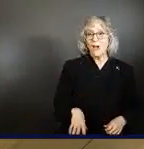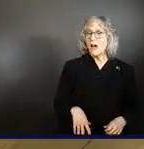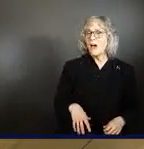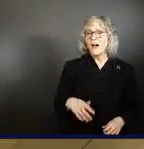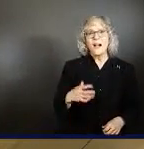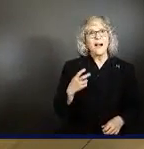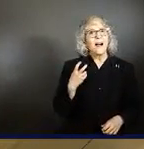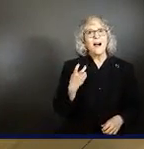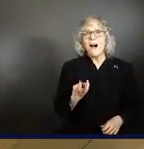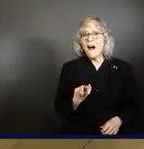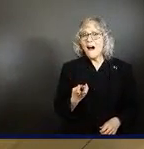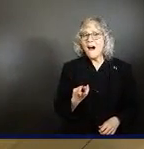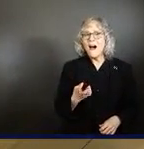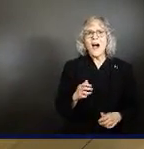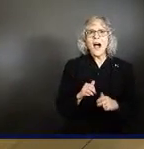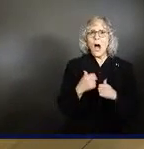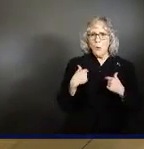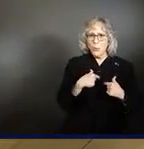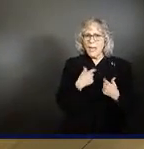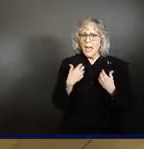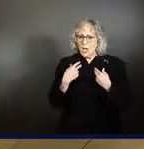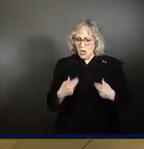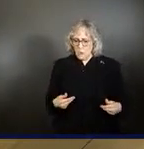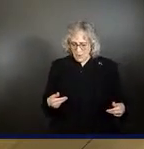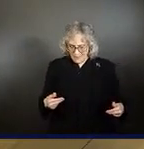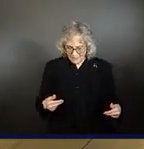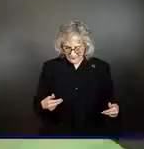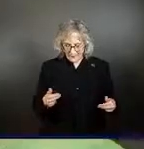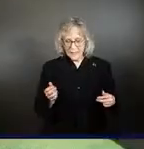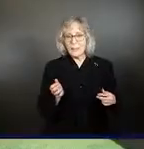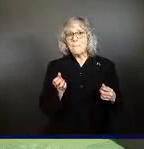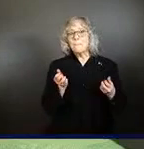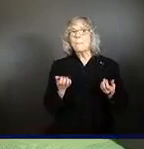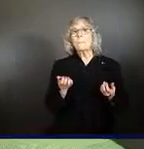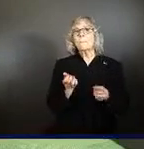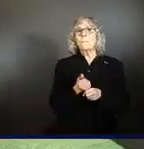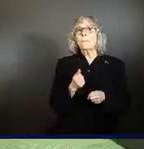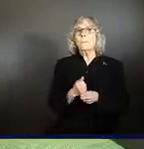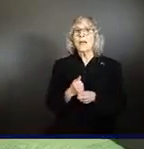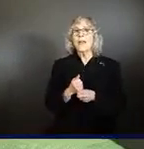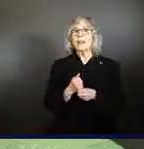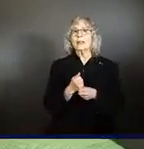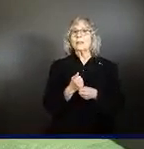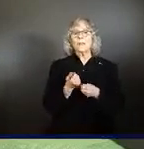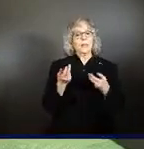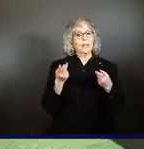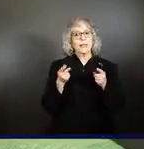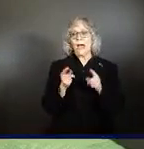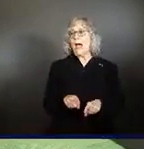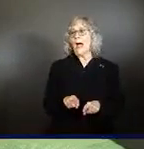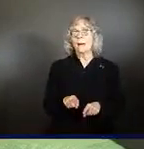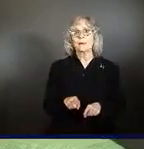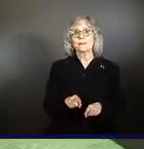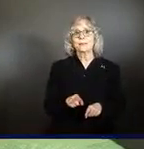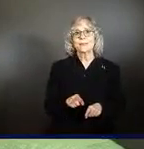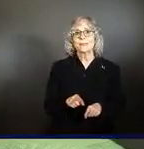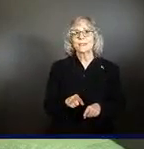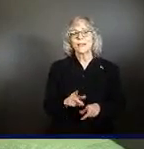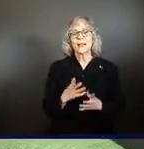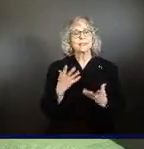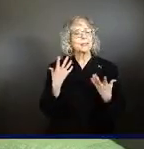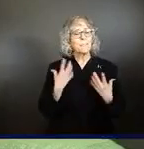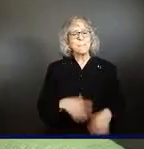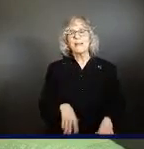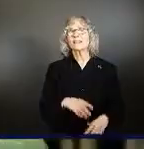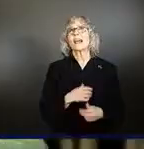magnificent. How we humans can make this happen, these beautiful images. It's a whole process that I loved. Yeah. It is, and